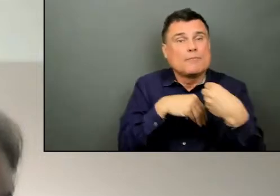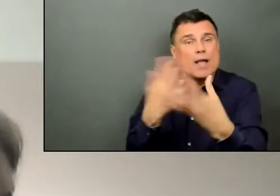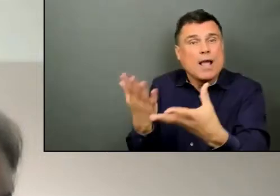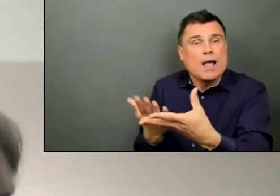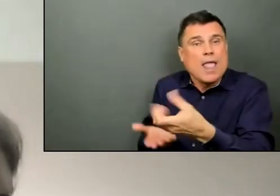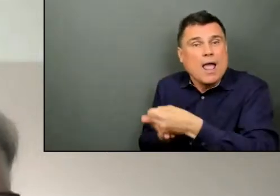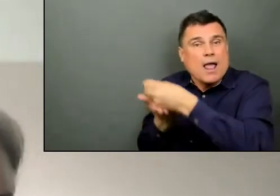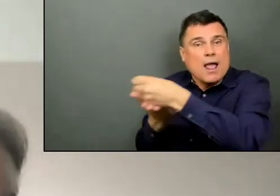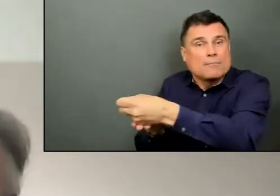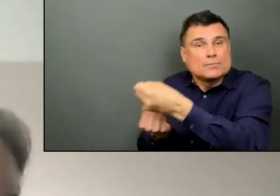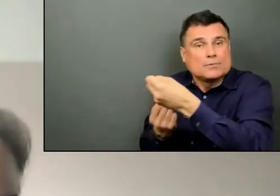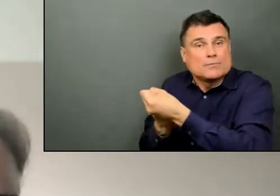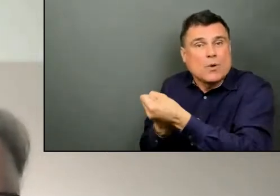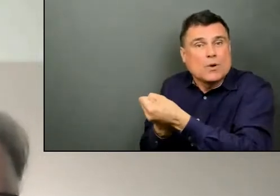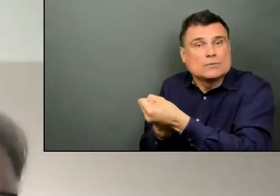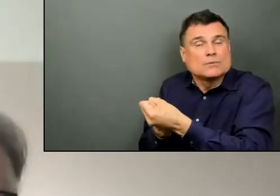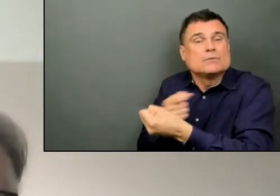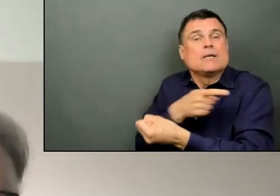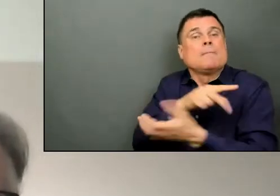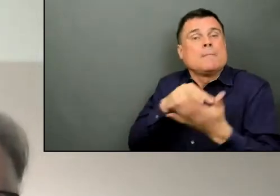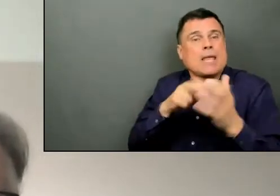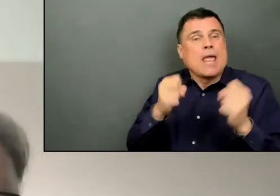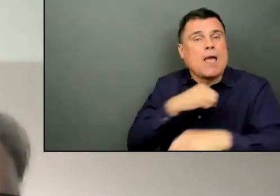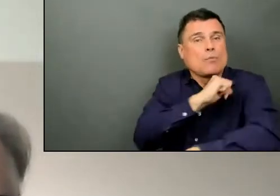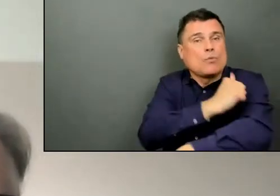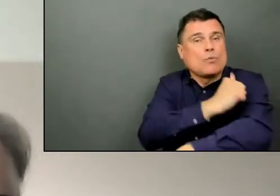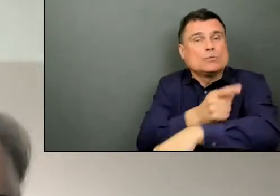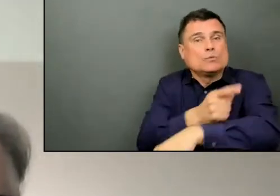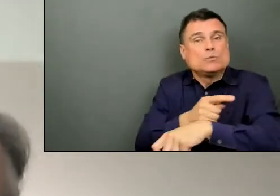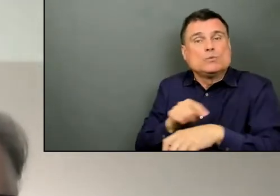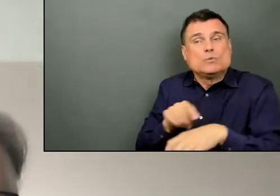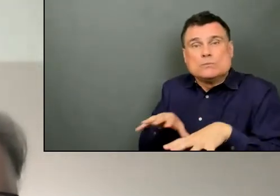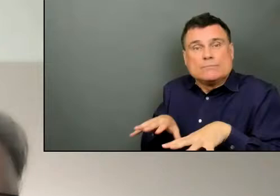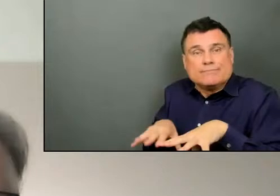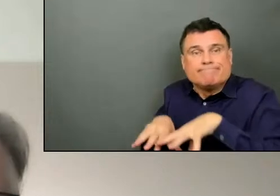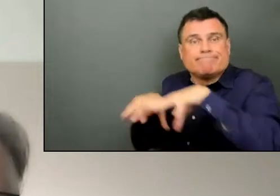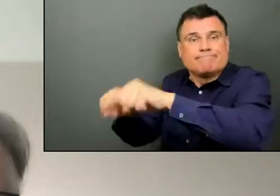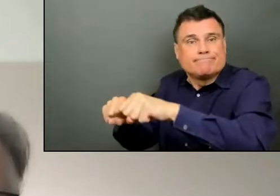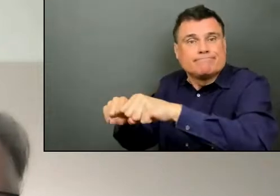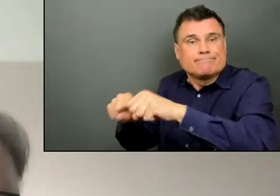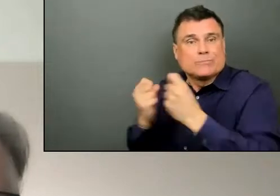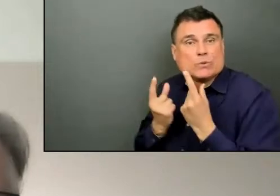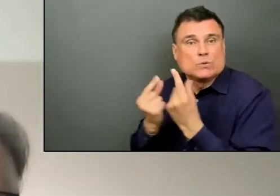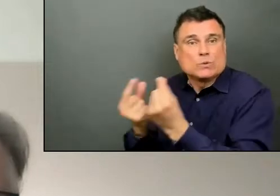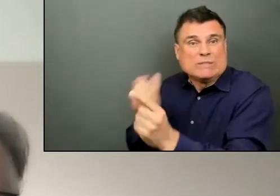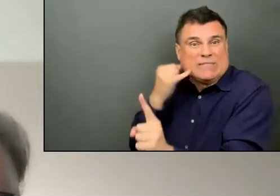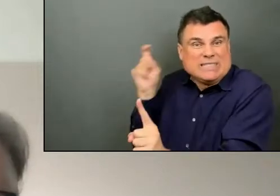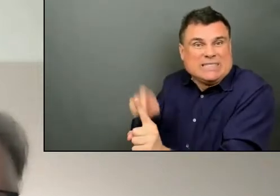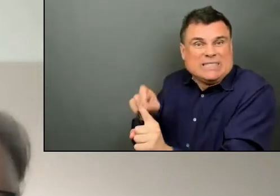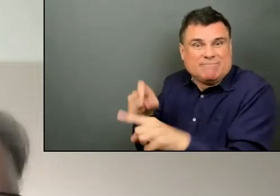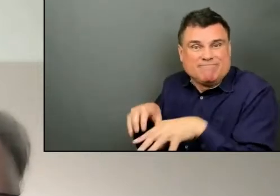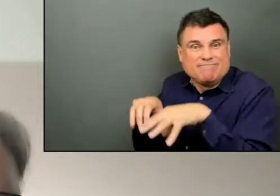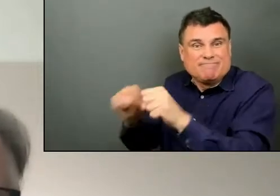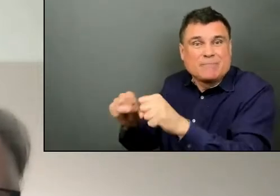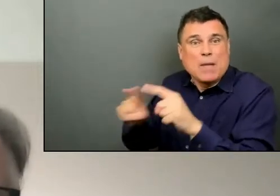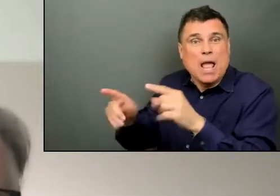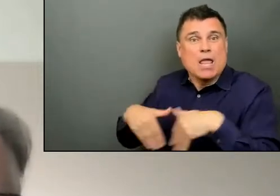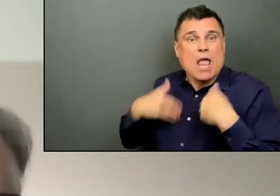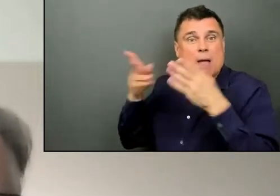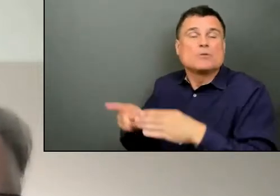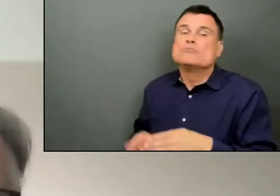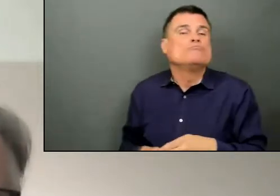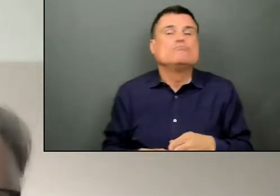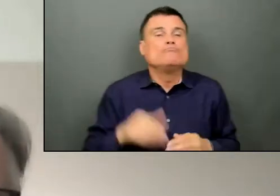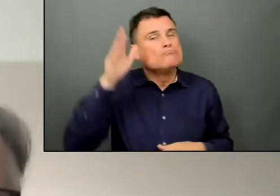now with fentanyl is an unprecedented one. We've never seen such a lethal substance on our streets. We've never had